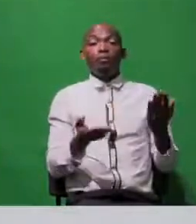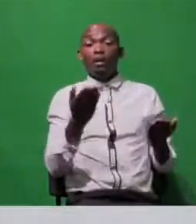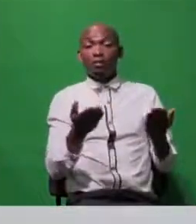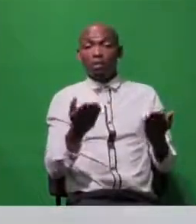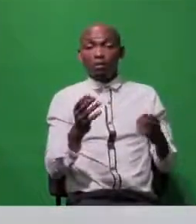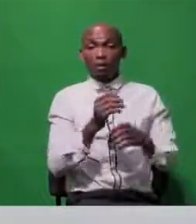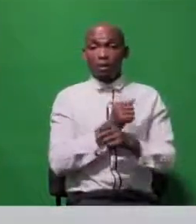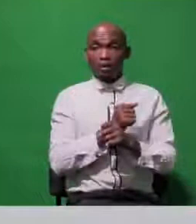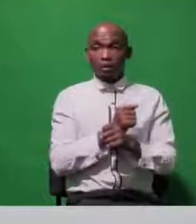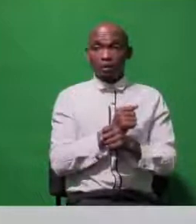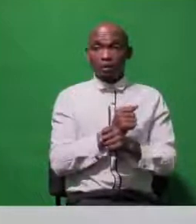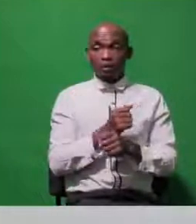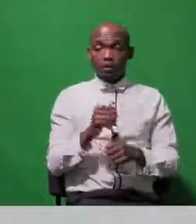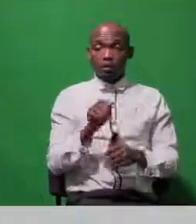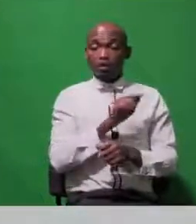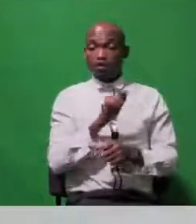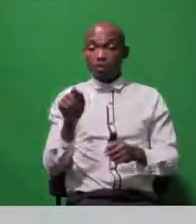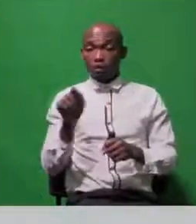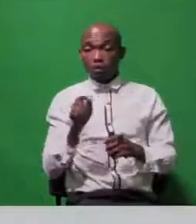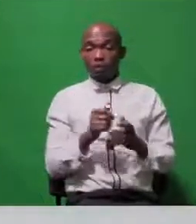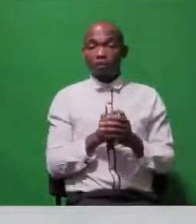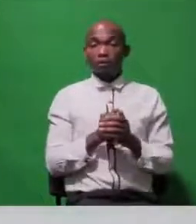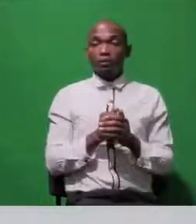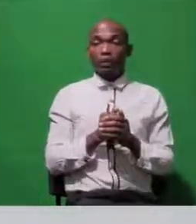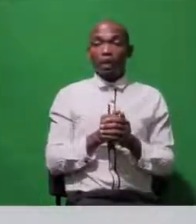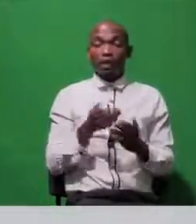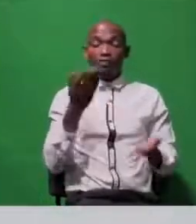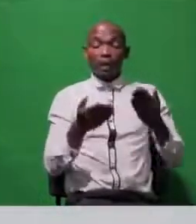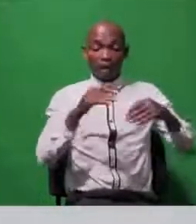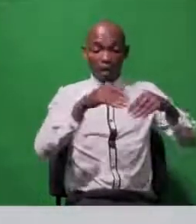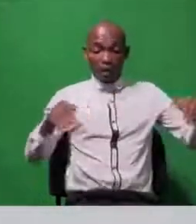of reflection is horizontal line. Is